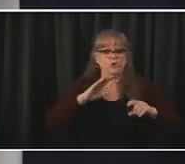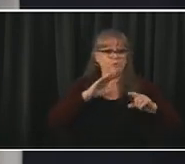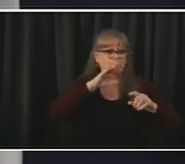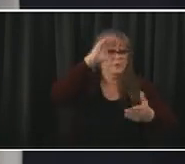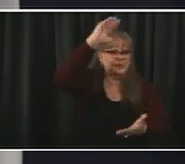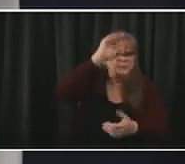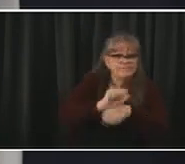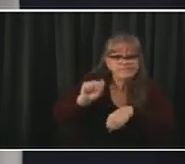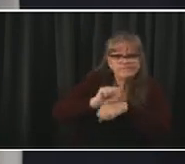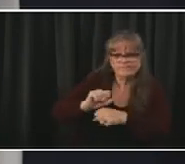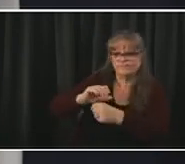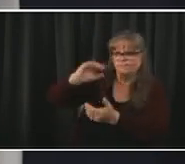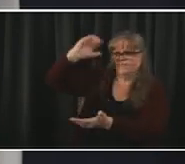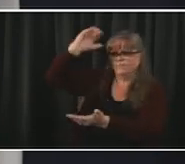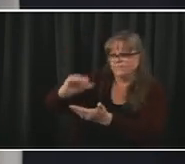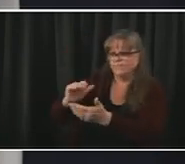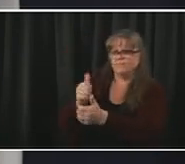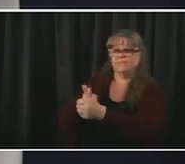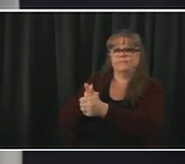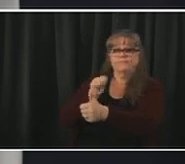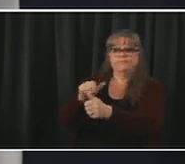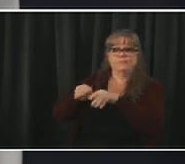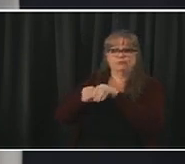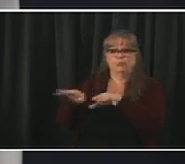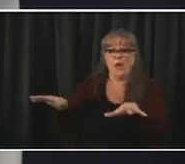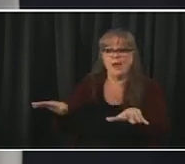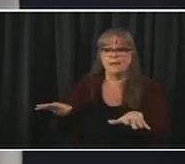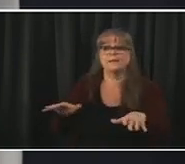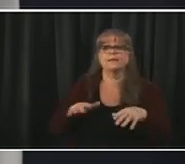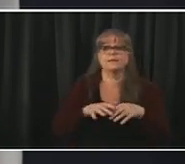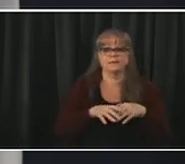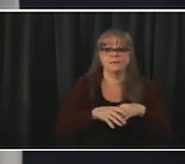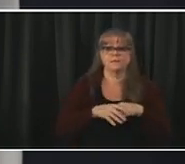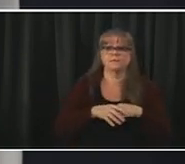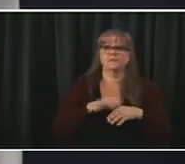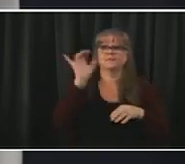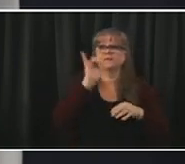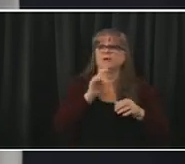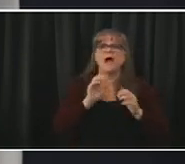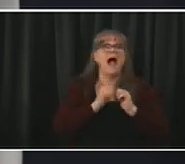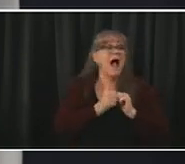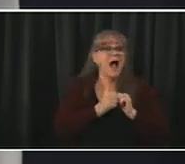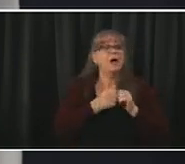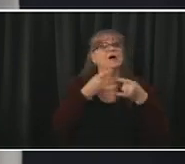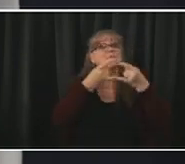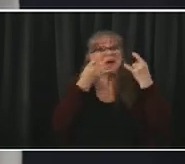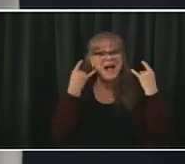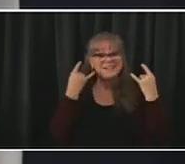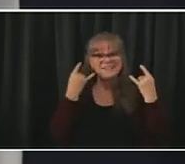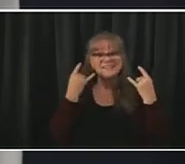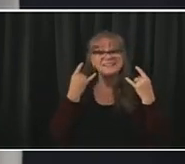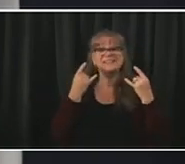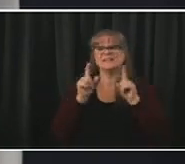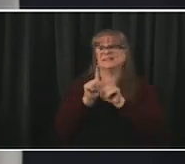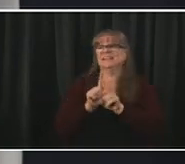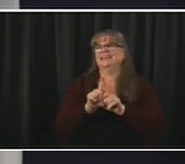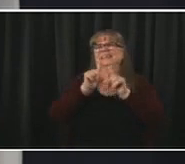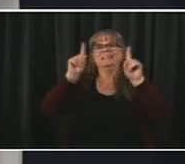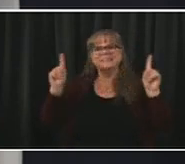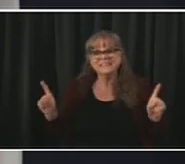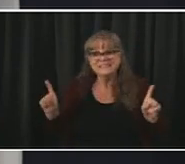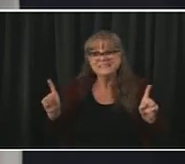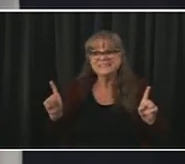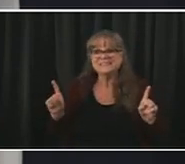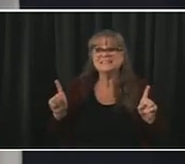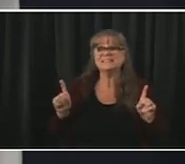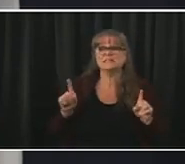it, right? They're less effective on some of the more contagious variants. Wear a mask, avoid others. All of these things work against any of the variants of the virus.